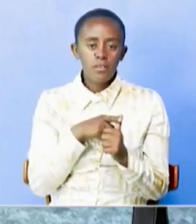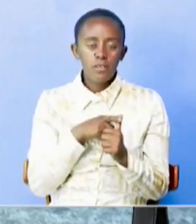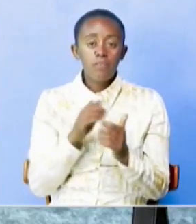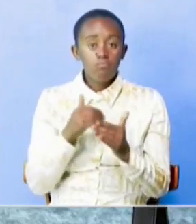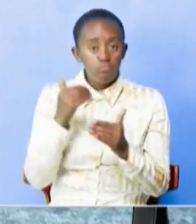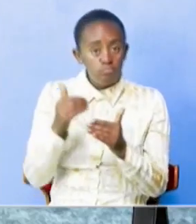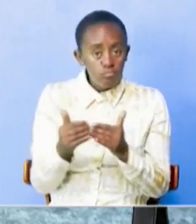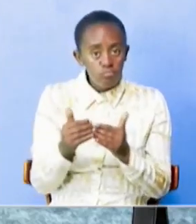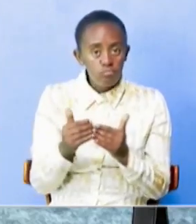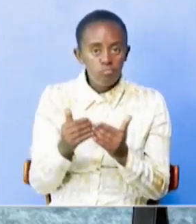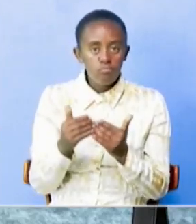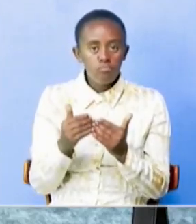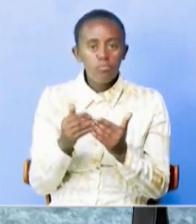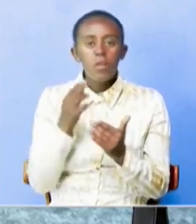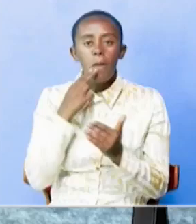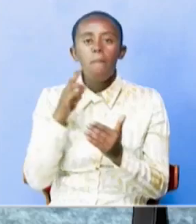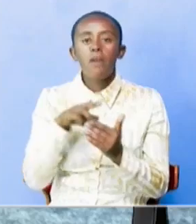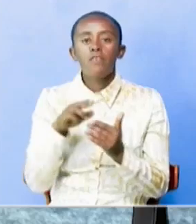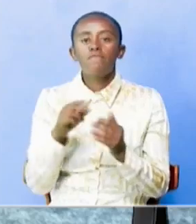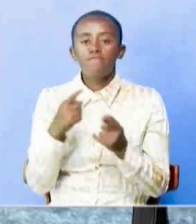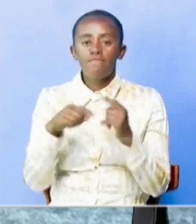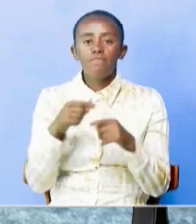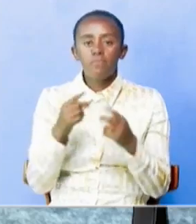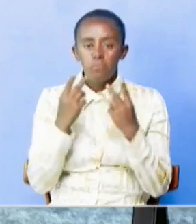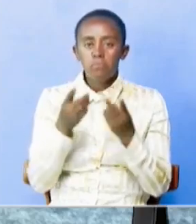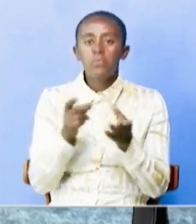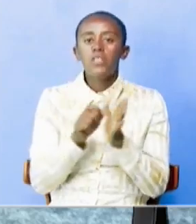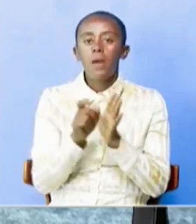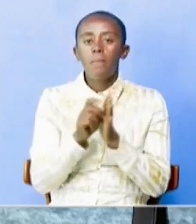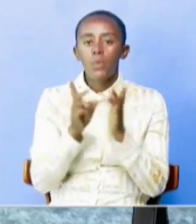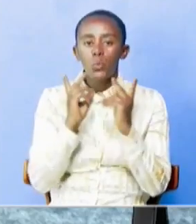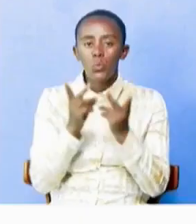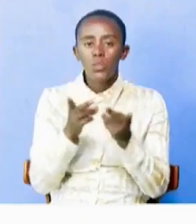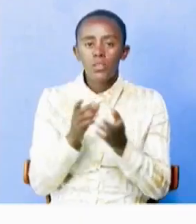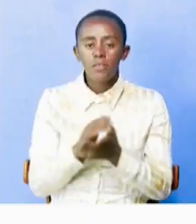that's how it becomes what? Imperative. Let's give an example.